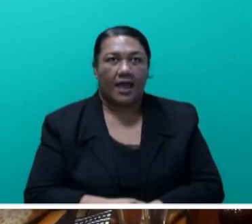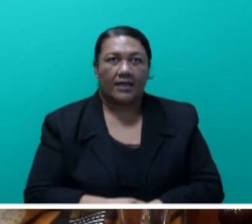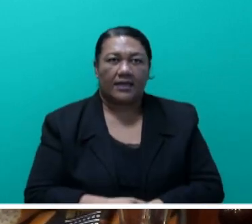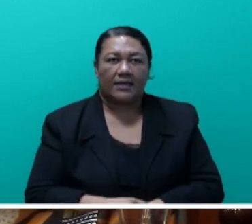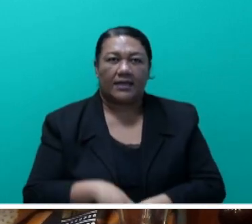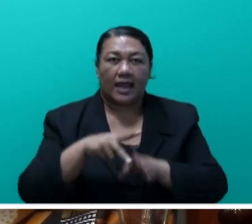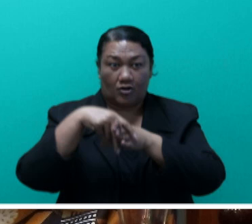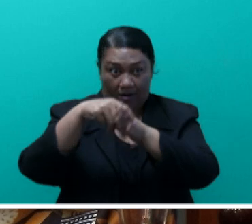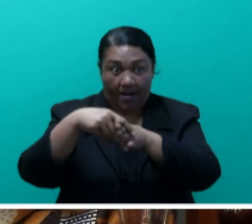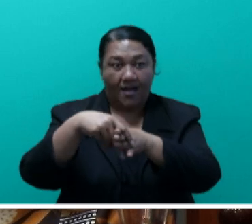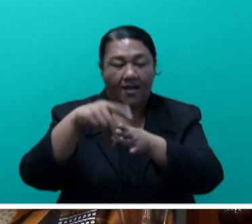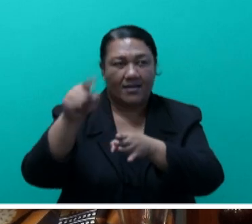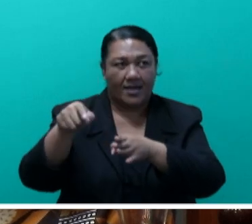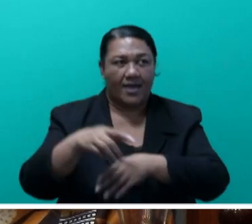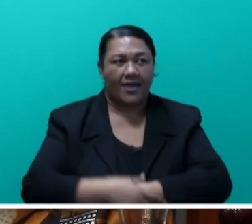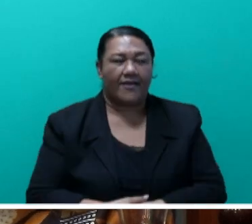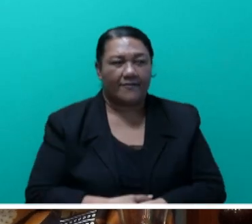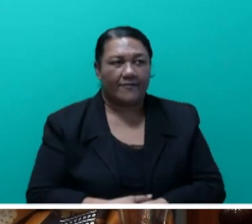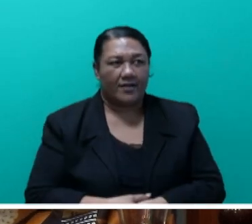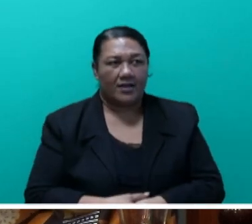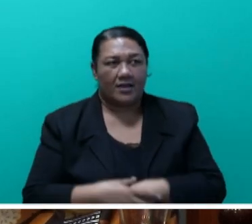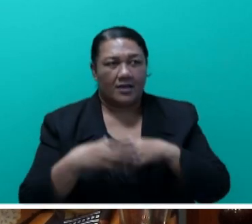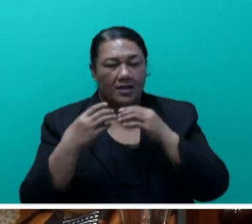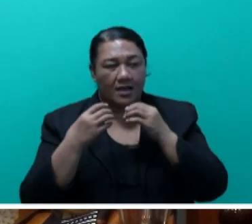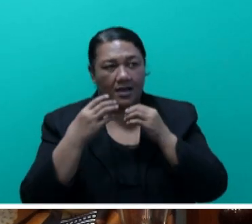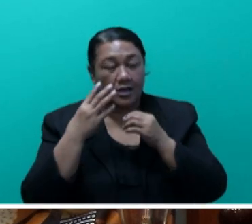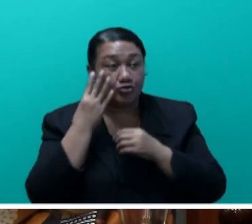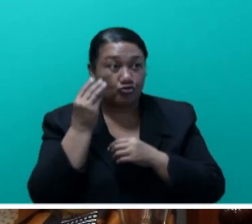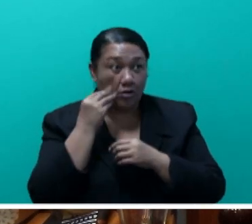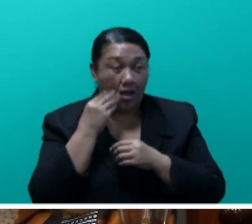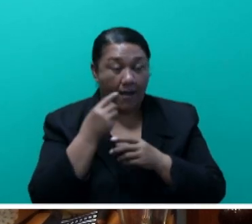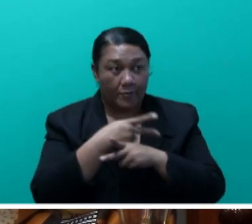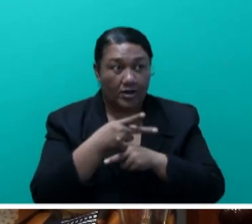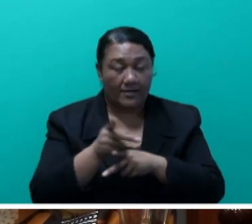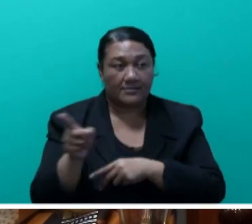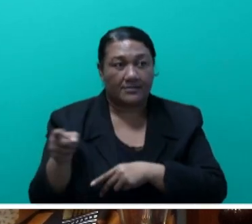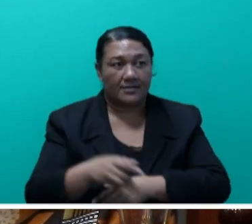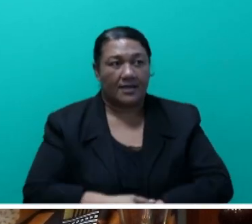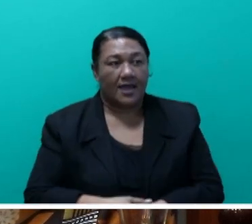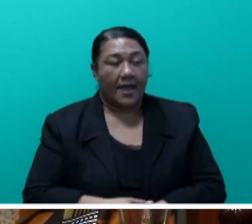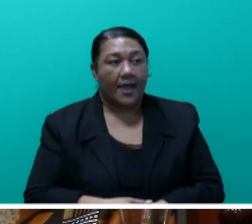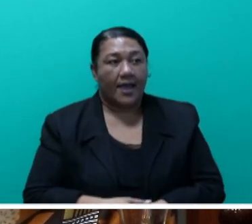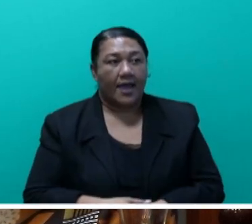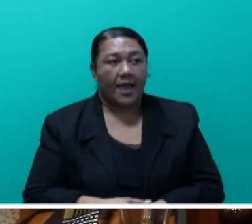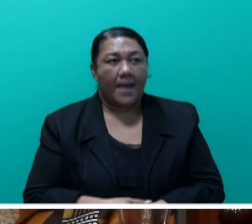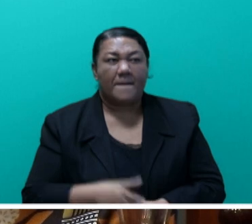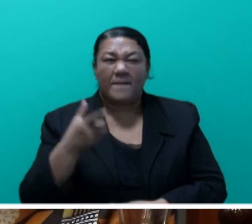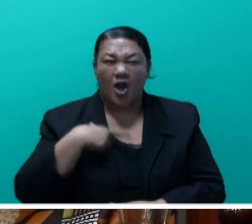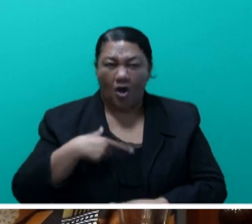also big in sugar production. It was only possible, Honorable Speaker, because of the efficient rail